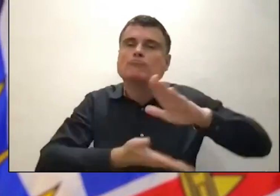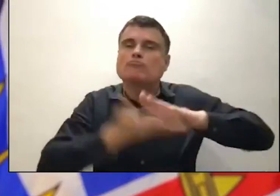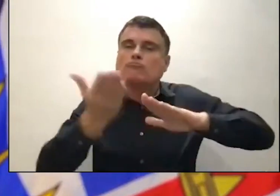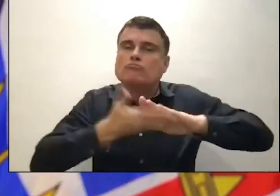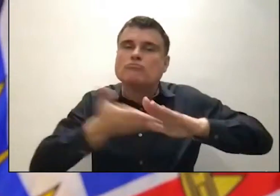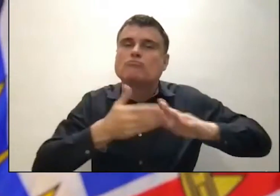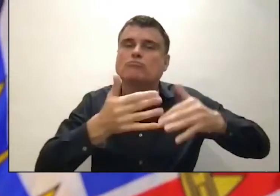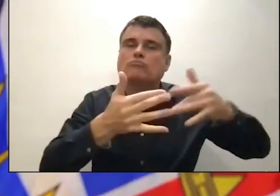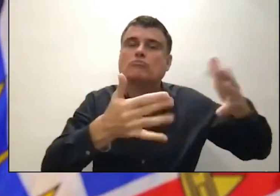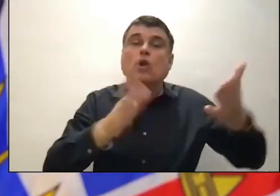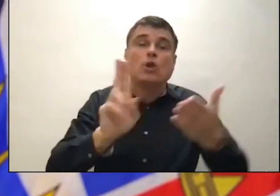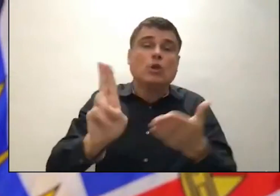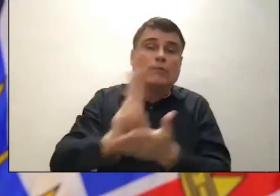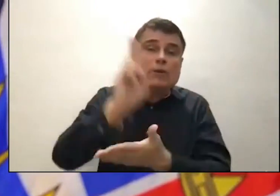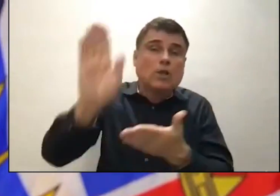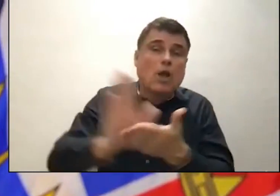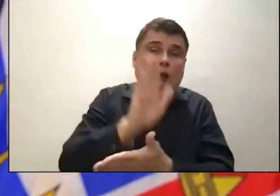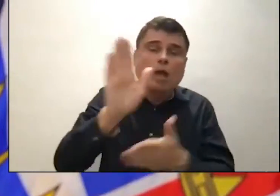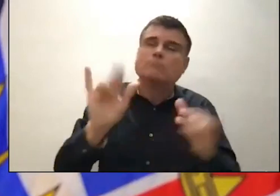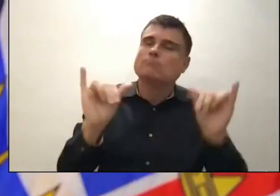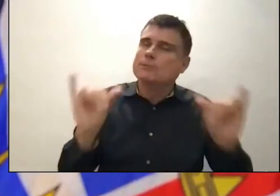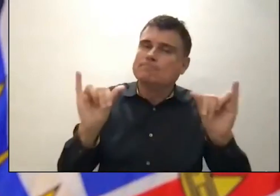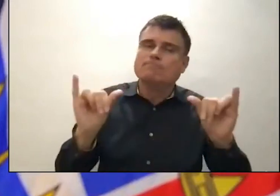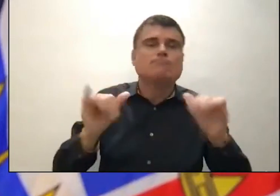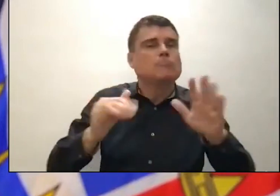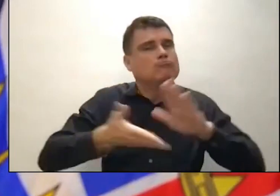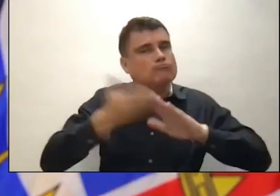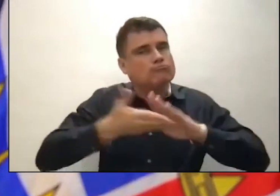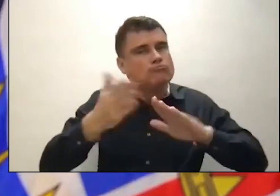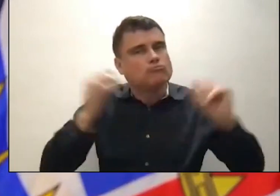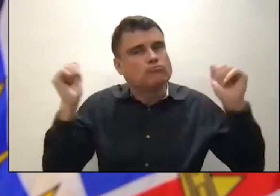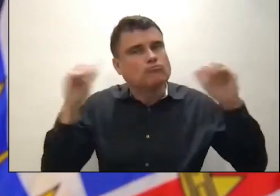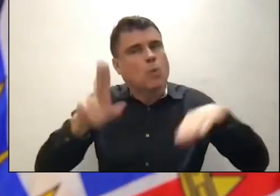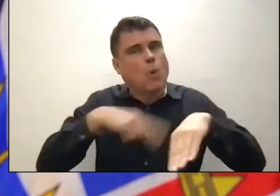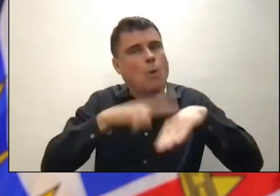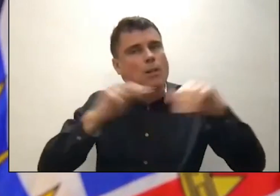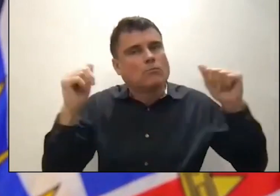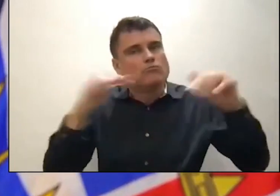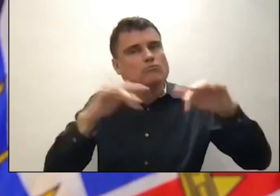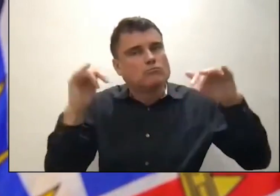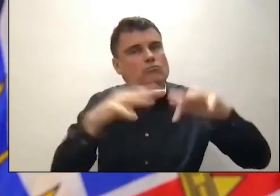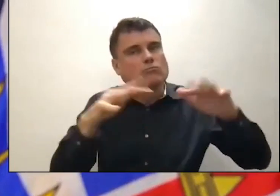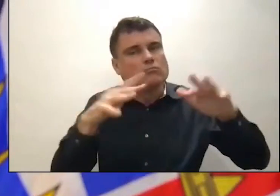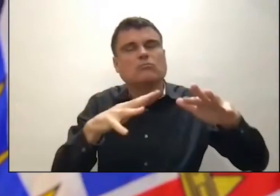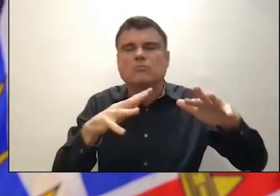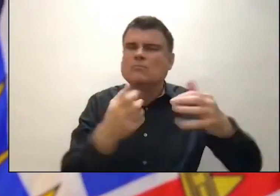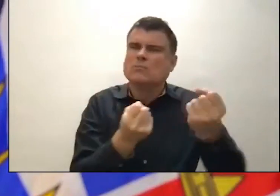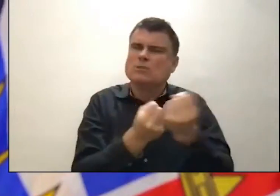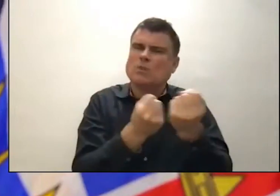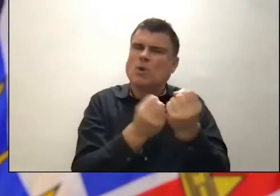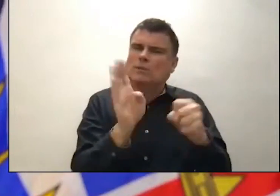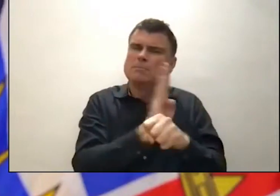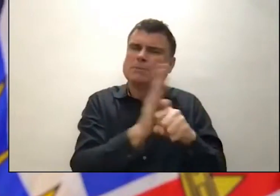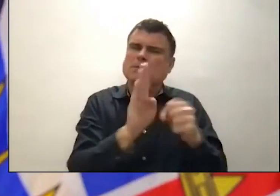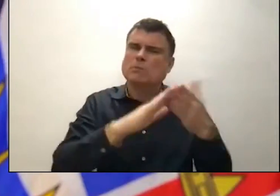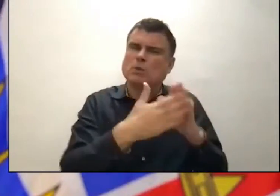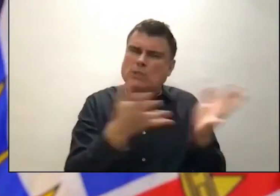and of course supporting as much as we can our businesses and communities functioning.